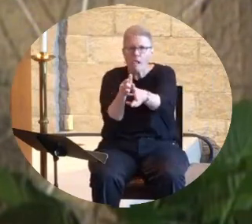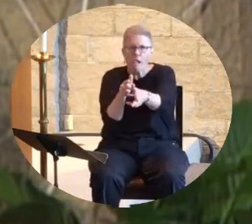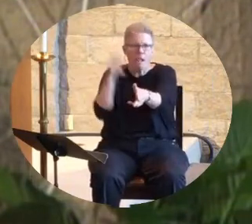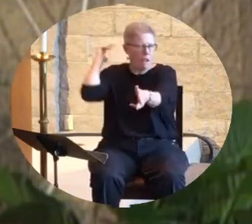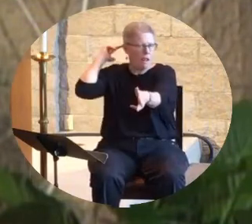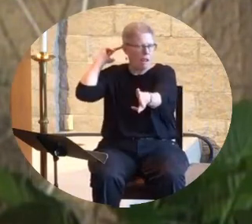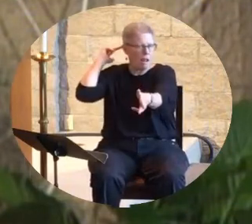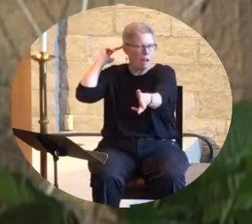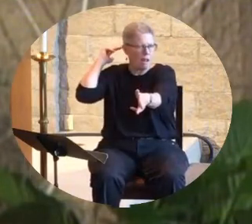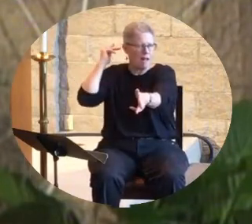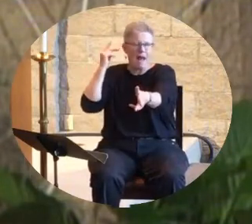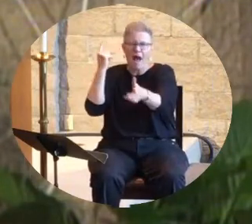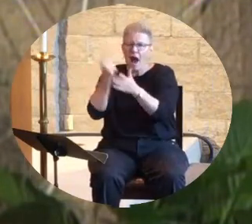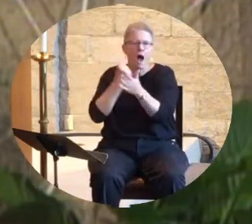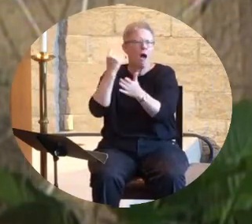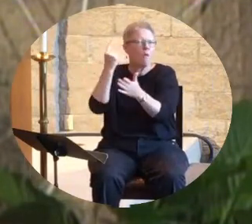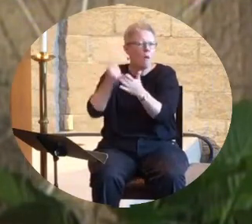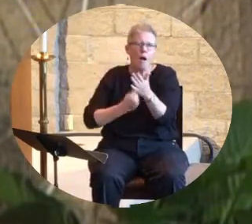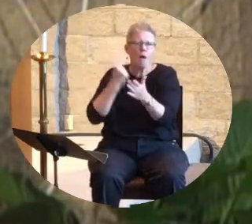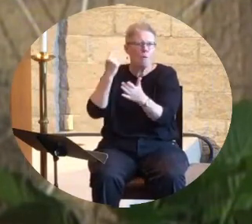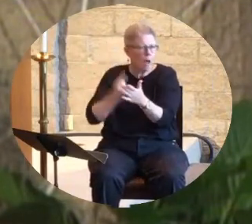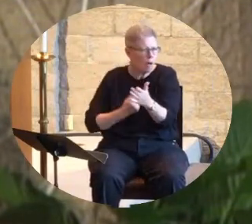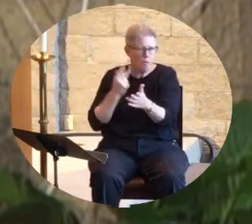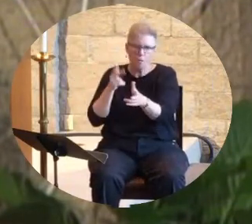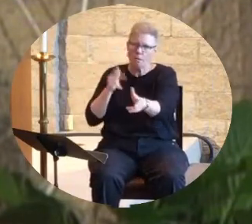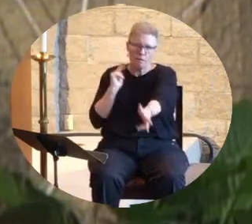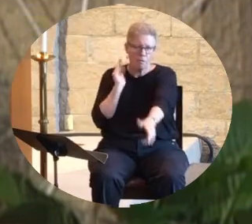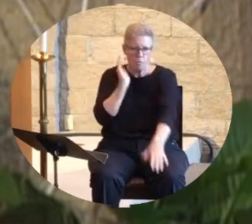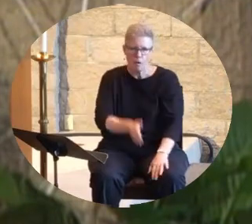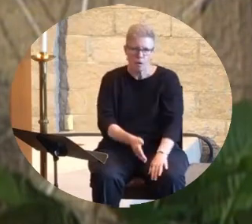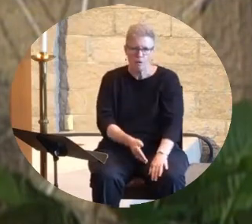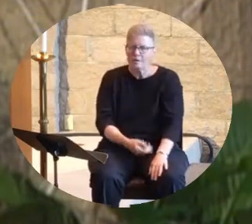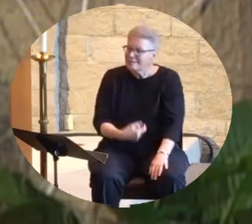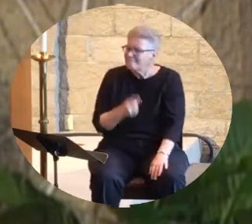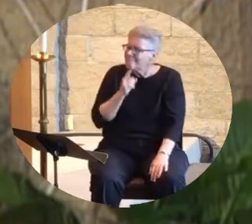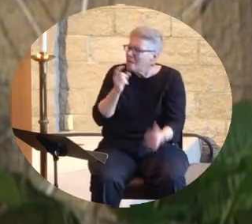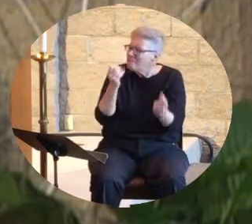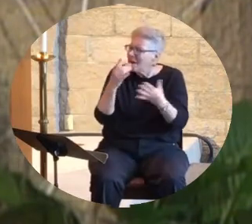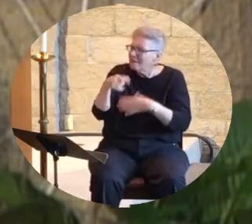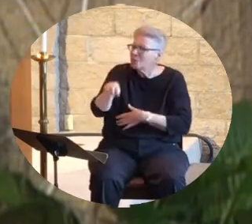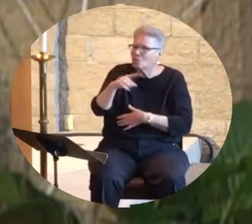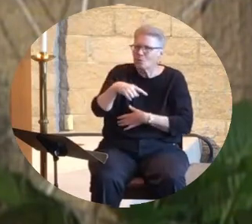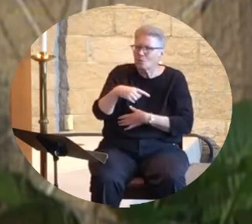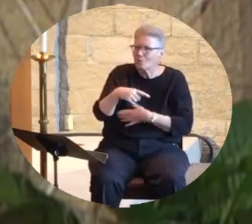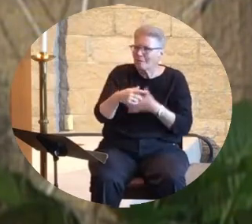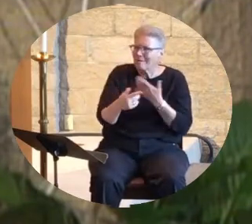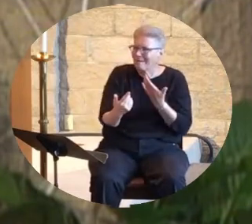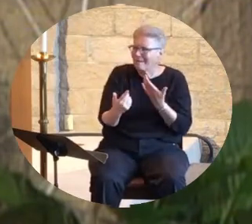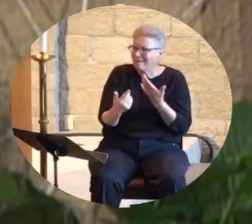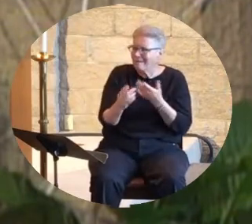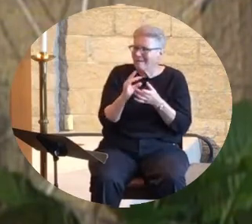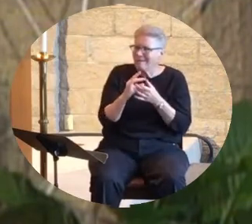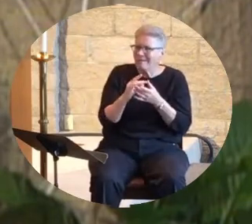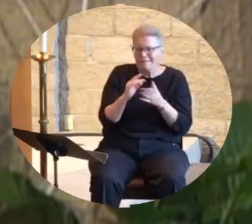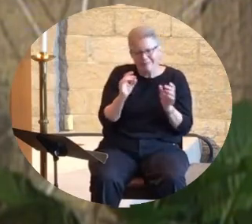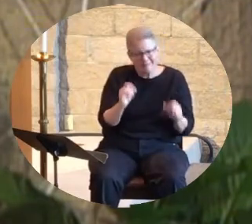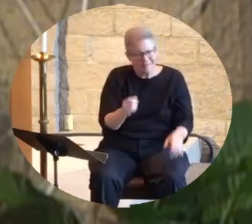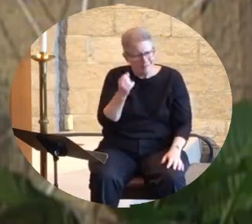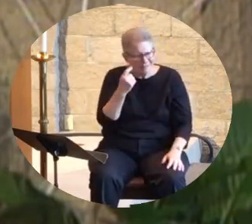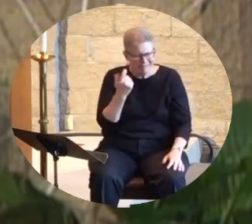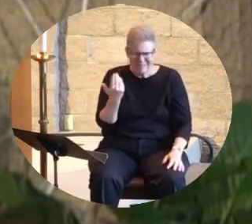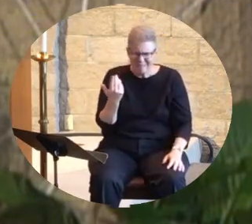this expressway. Now, I'm sure that many of you can relate to that. And you go, what a flimsy example. It's